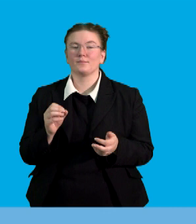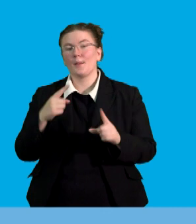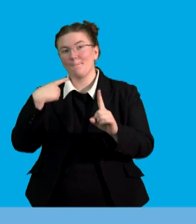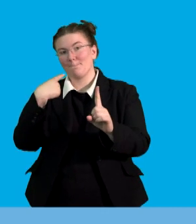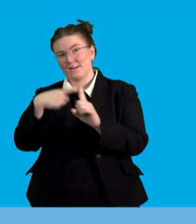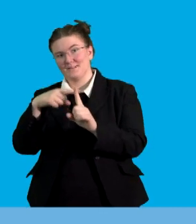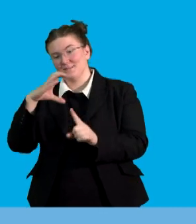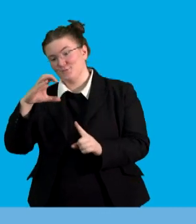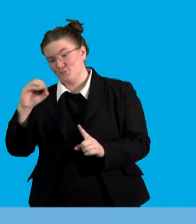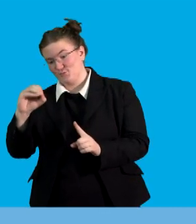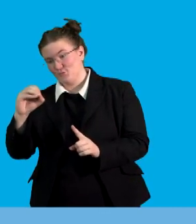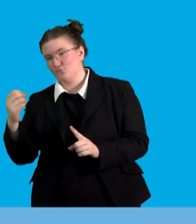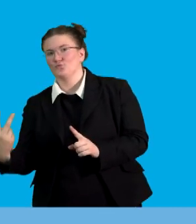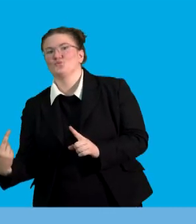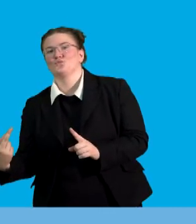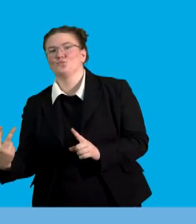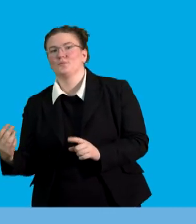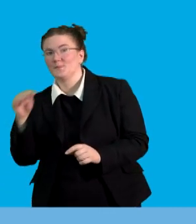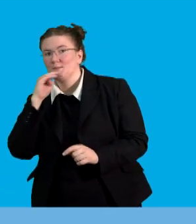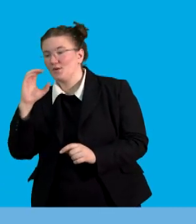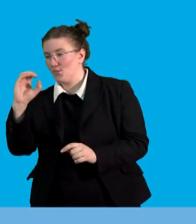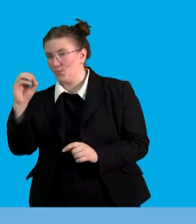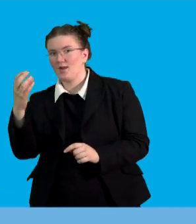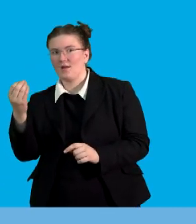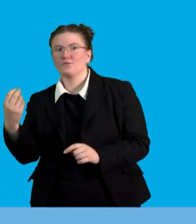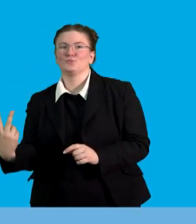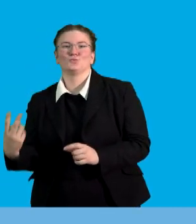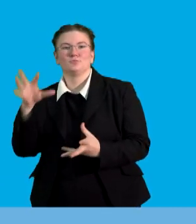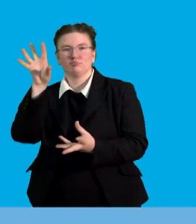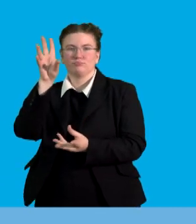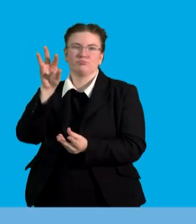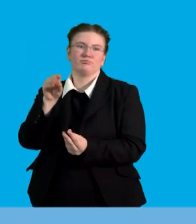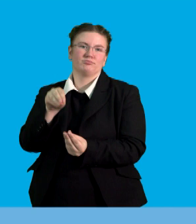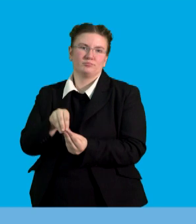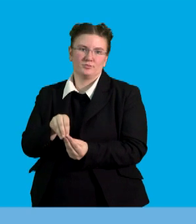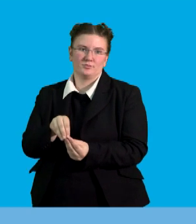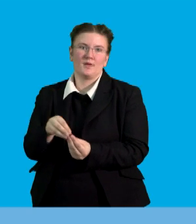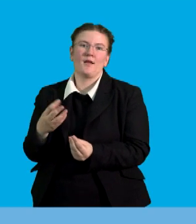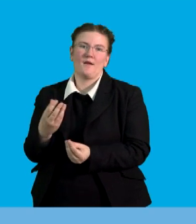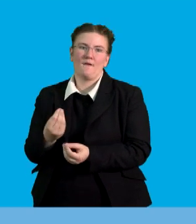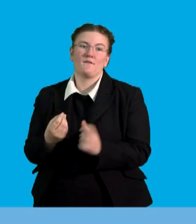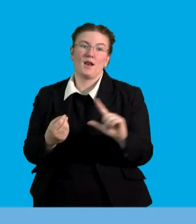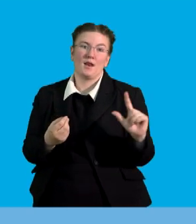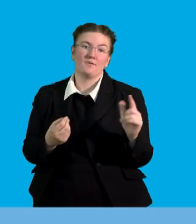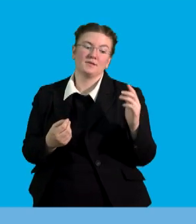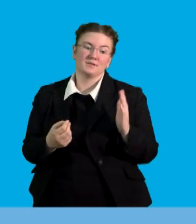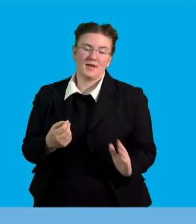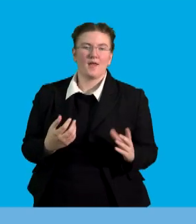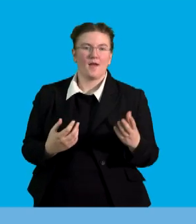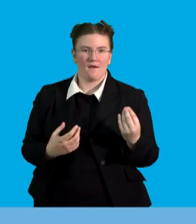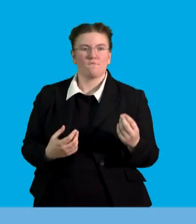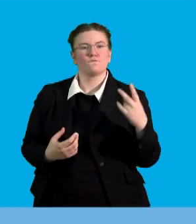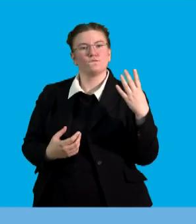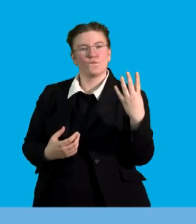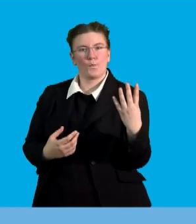the left-hand side. So we have 2 plus 2 oxygen atoms. So together we have 4 oxygen atoms on the left-hand side. So